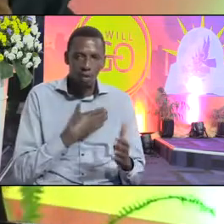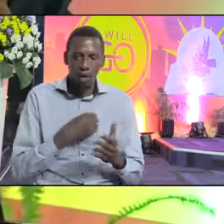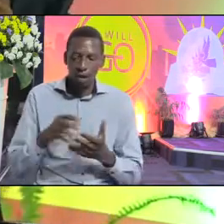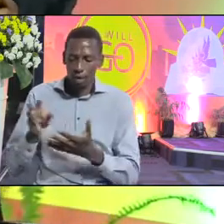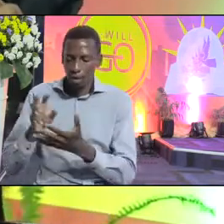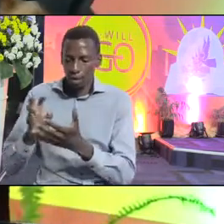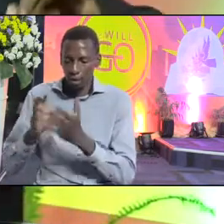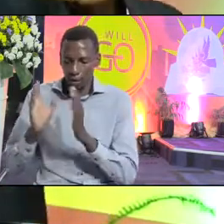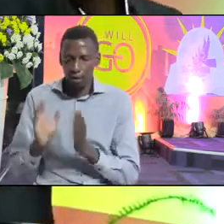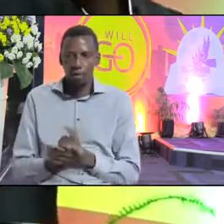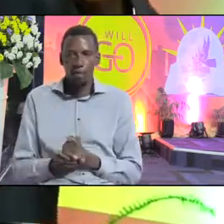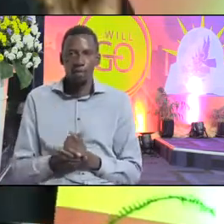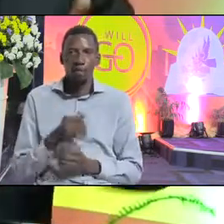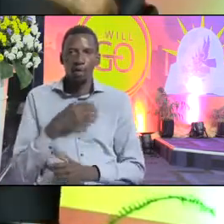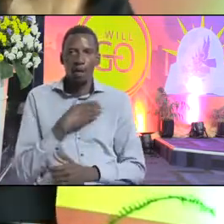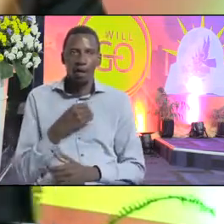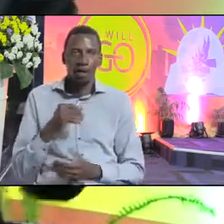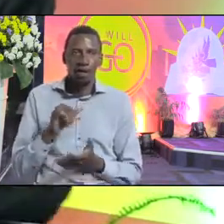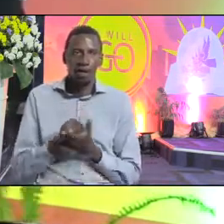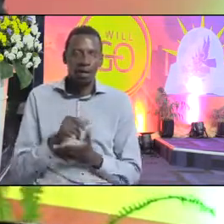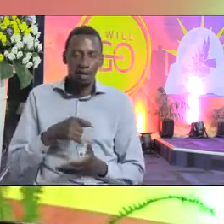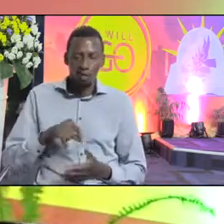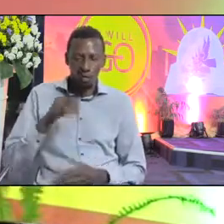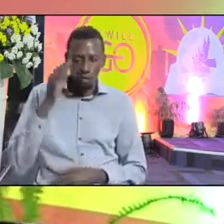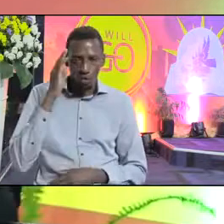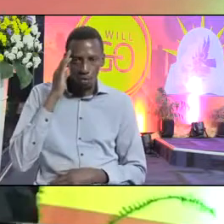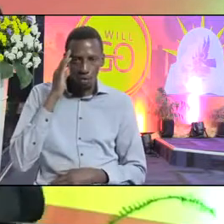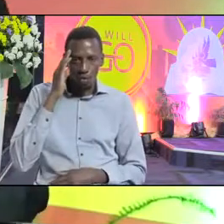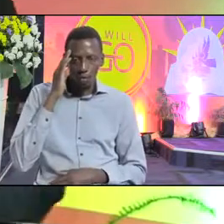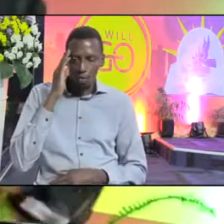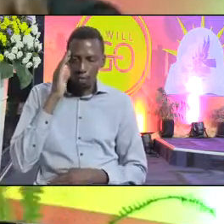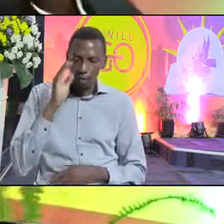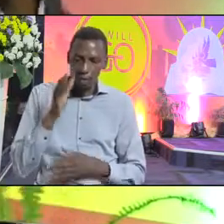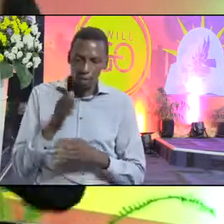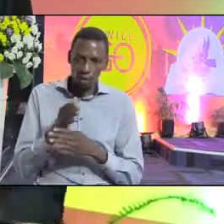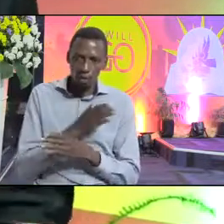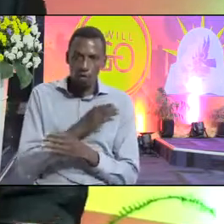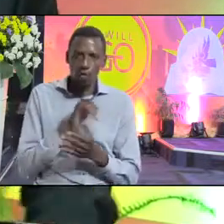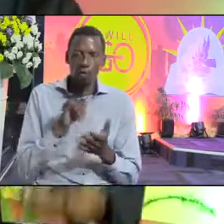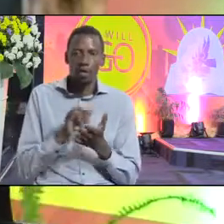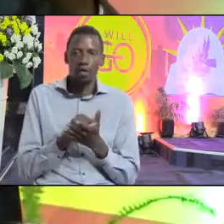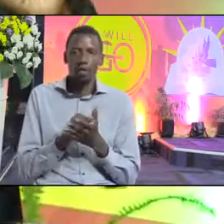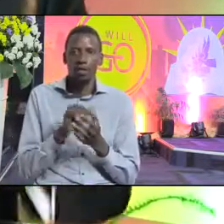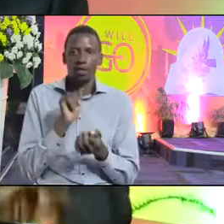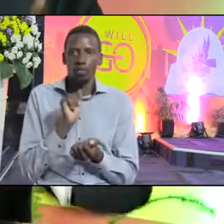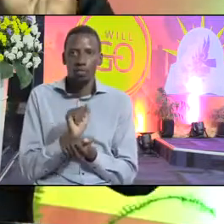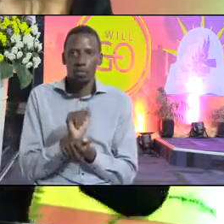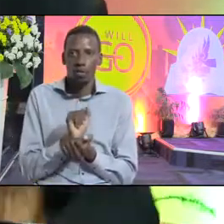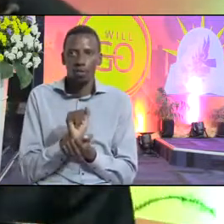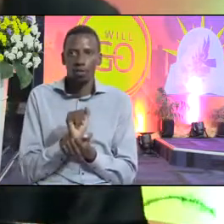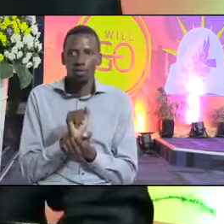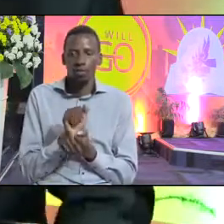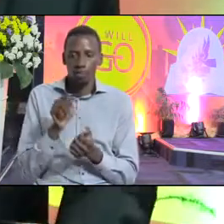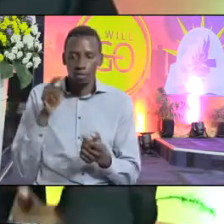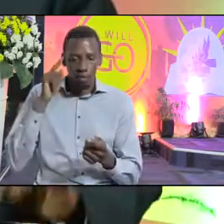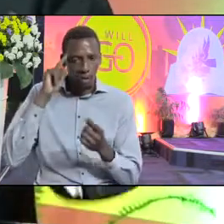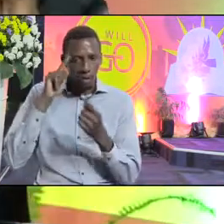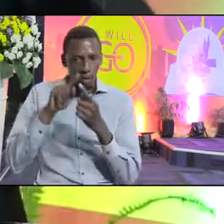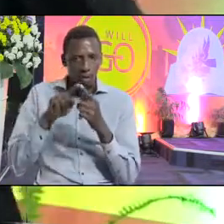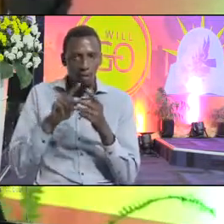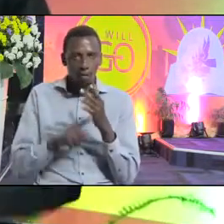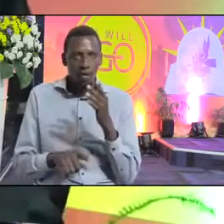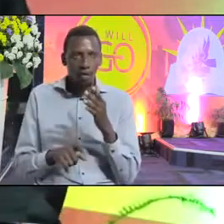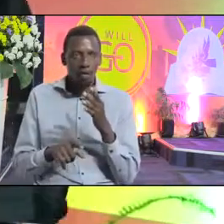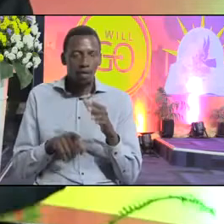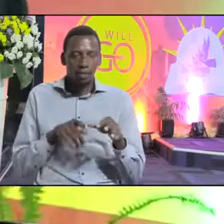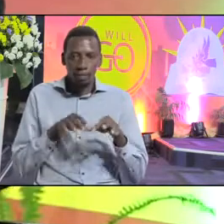reader, and that we note at the very outset that Paul is about the business